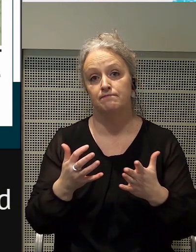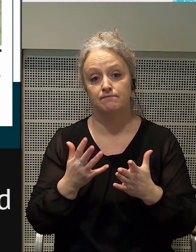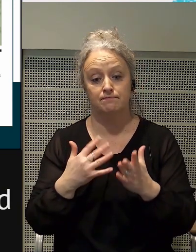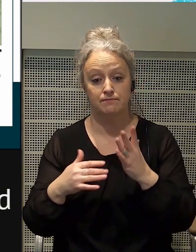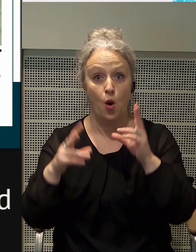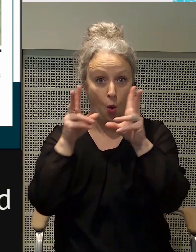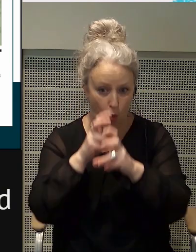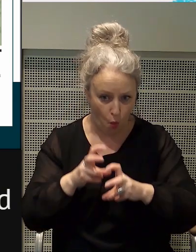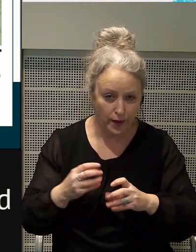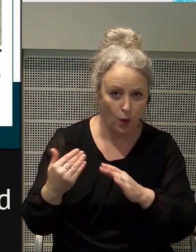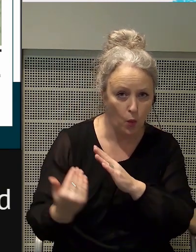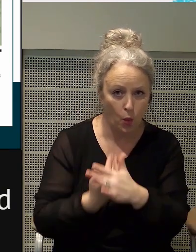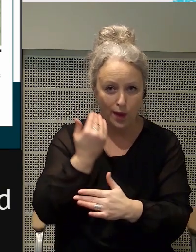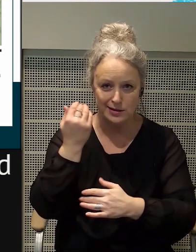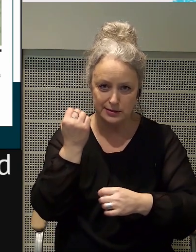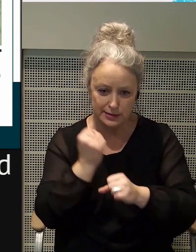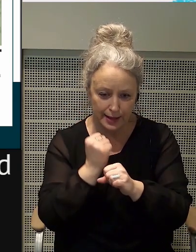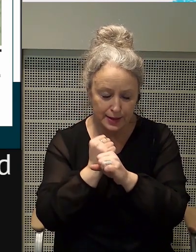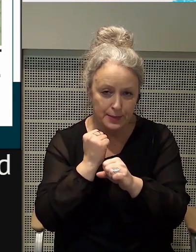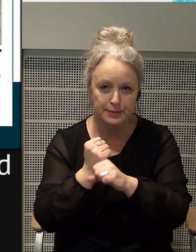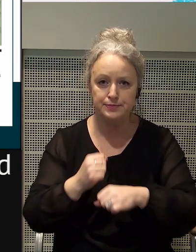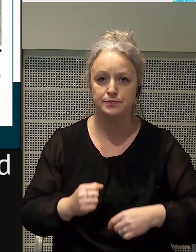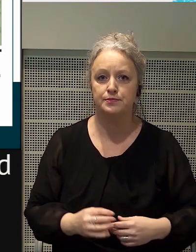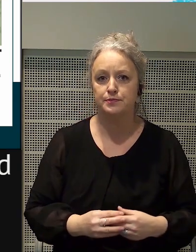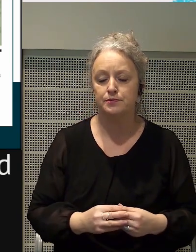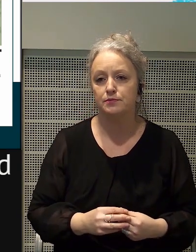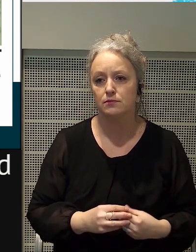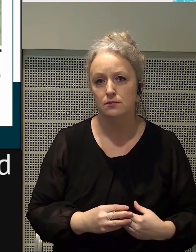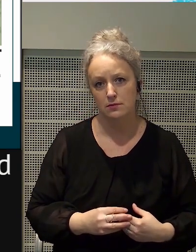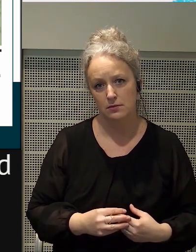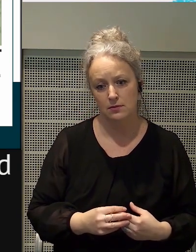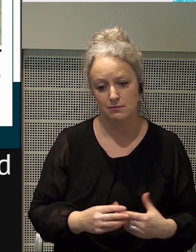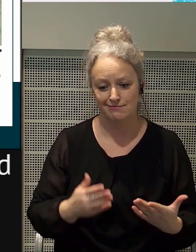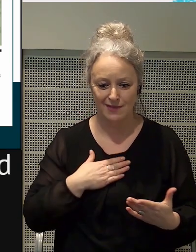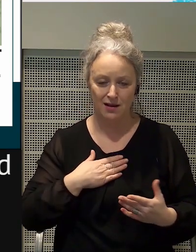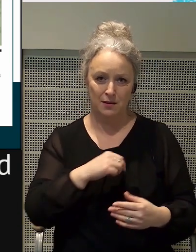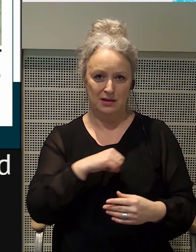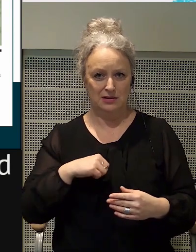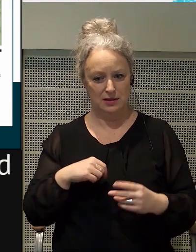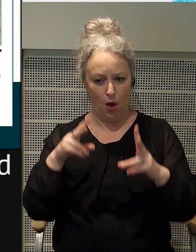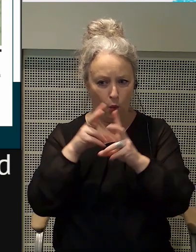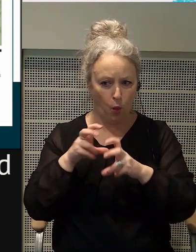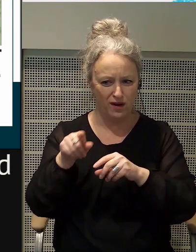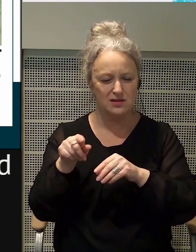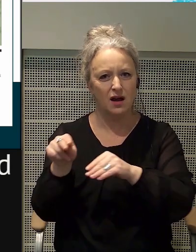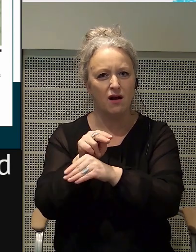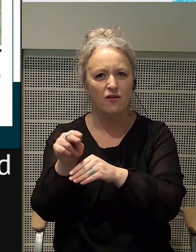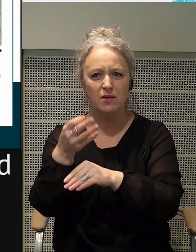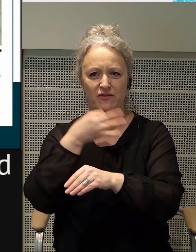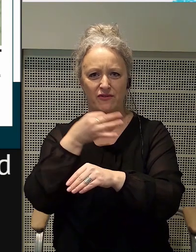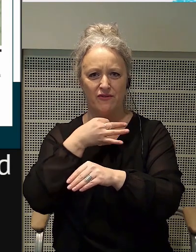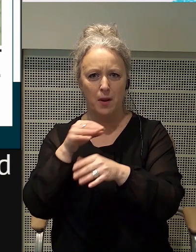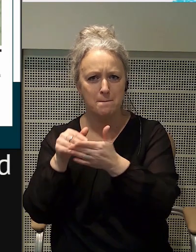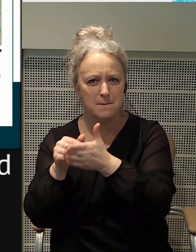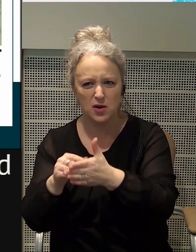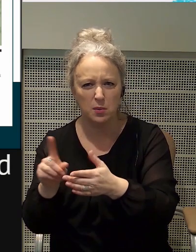in industry. We want to to study it ourselves. We tested the patients with generic and